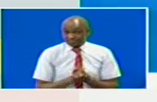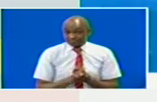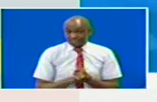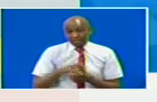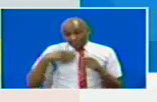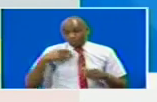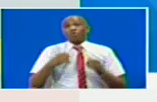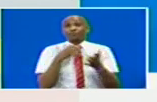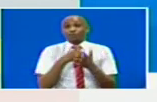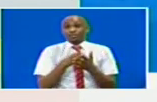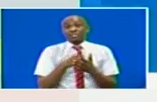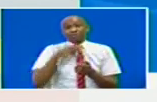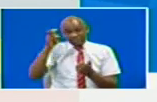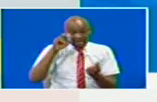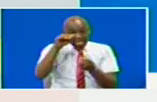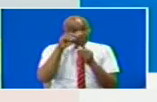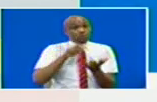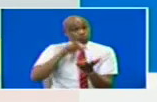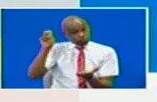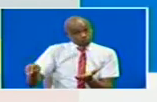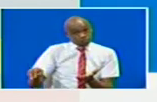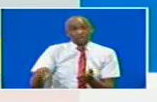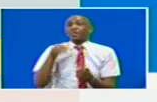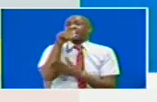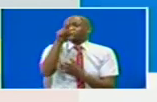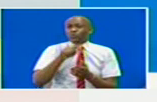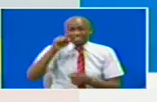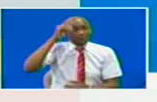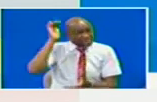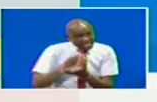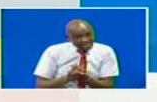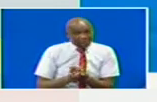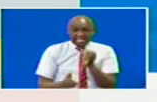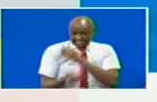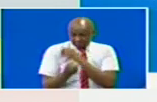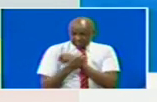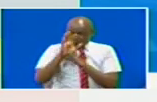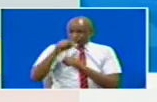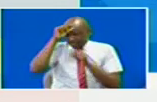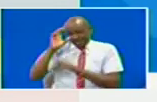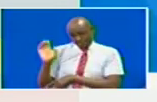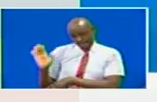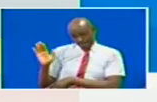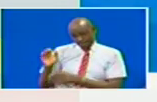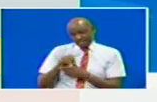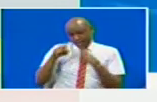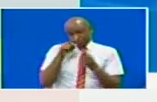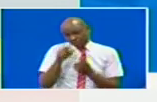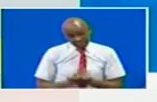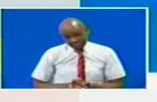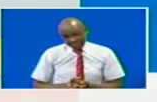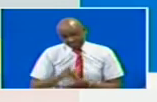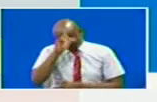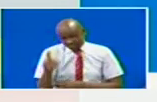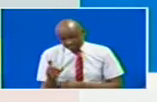involved have been asked to step aside, which they have. And so we're asking you, do you believe this explanation that he's been able to talk about this evening